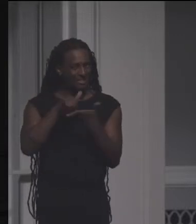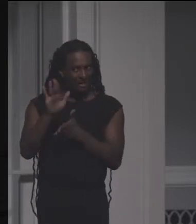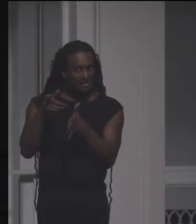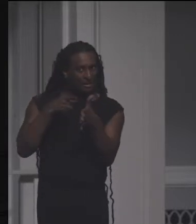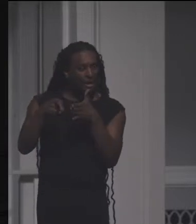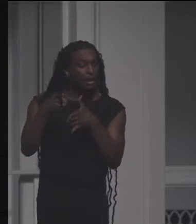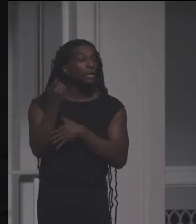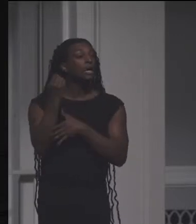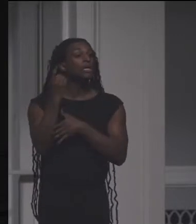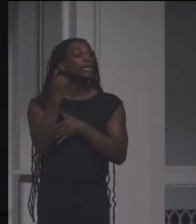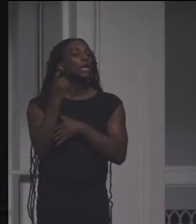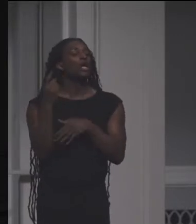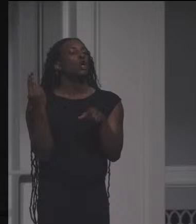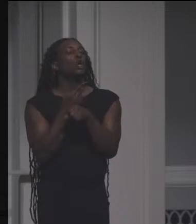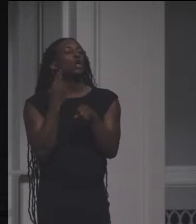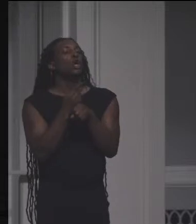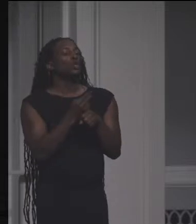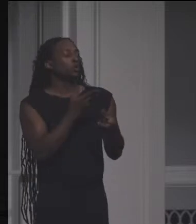only with footnotes.